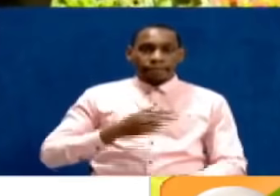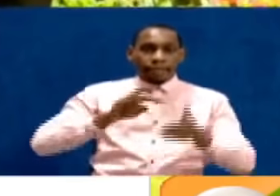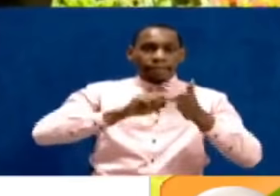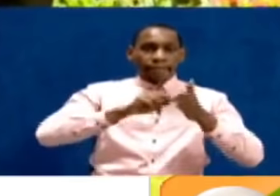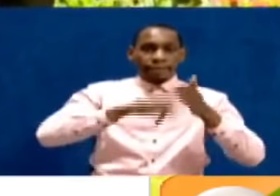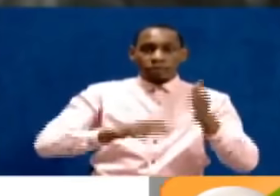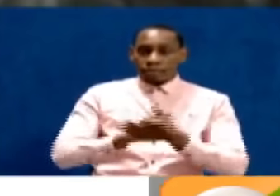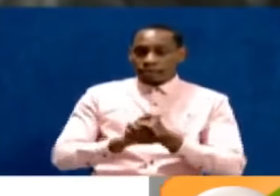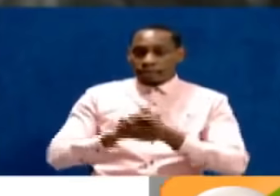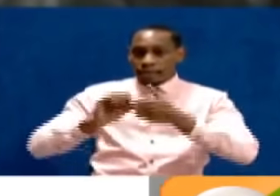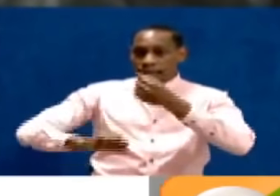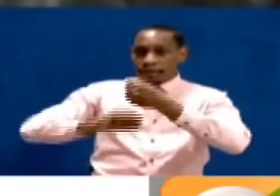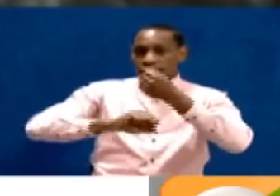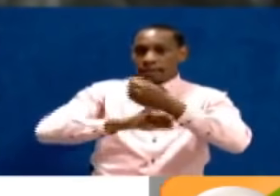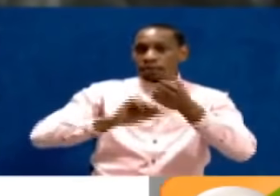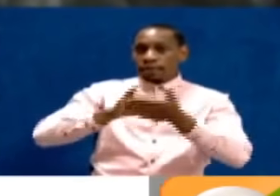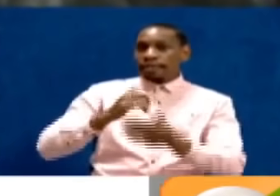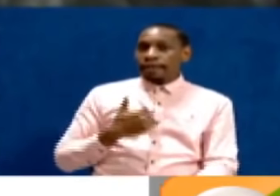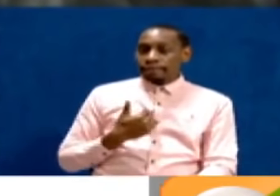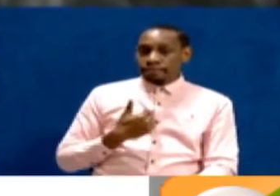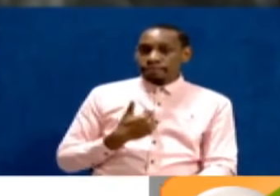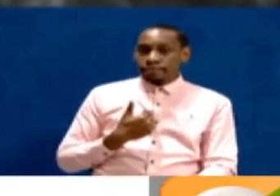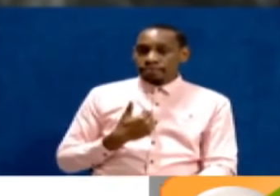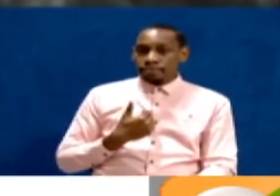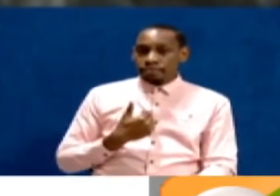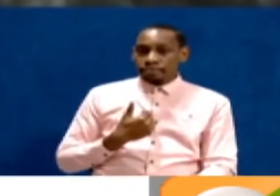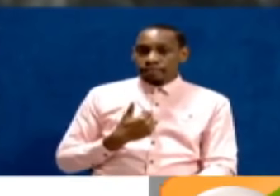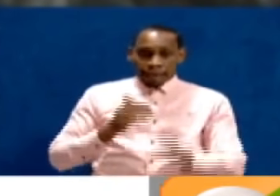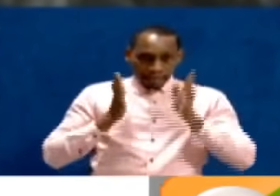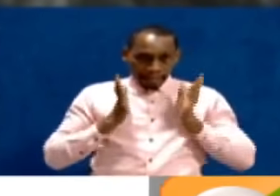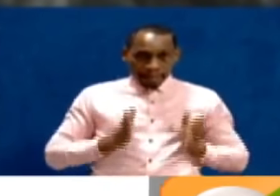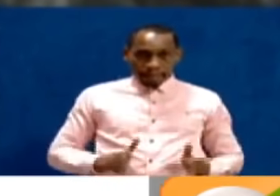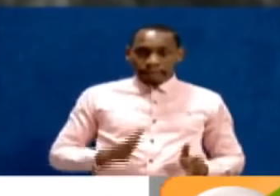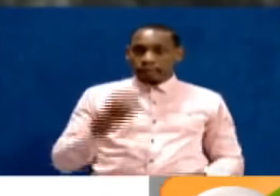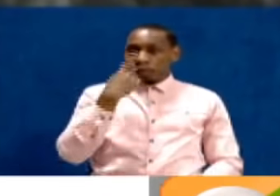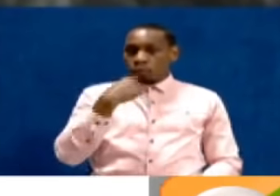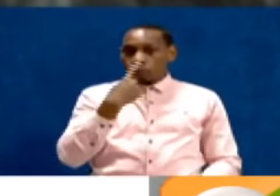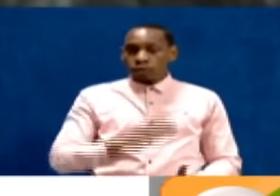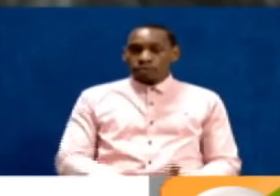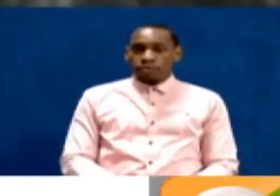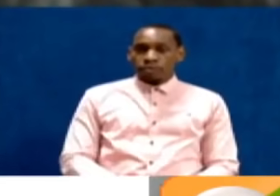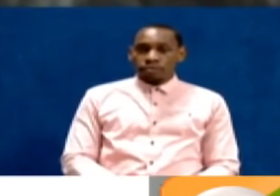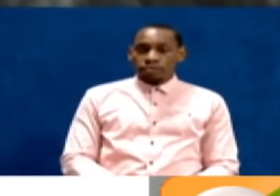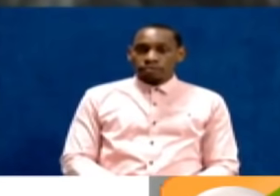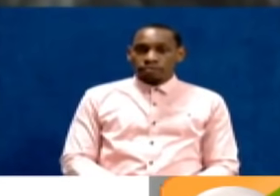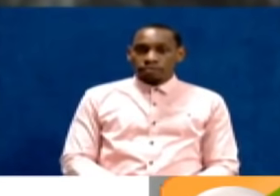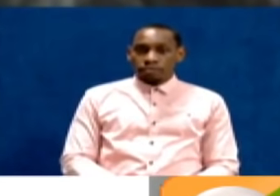Therefore, the foundation that I have in terms of who I am, the